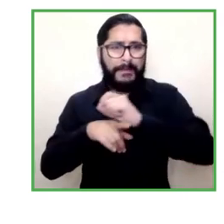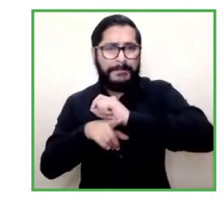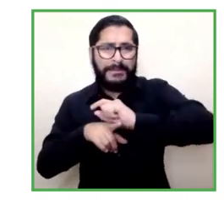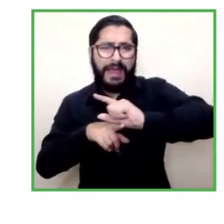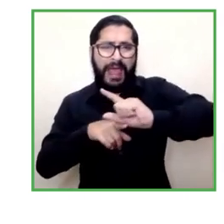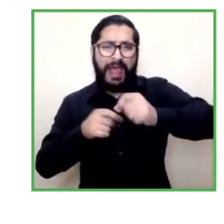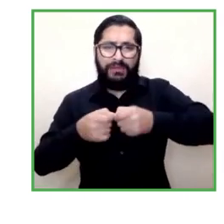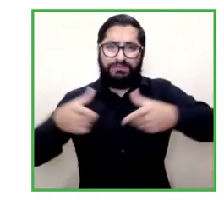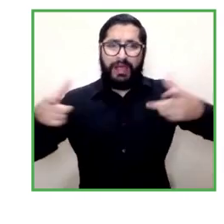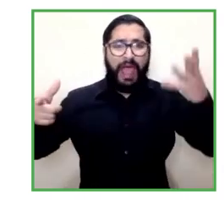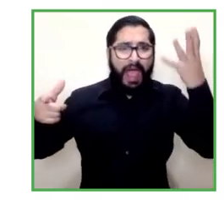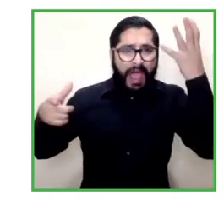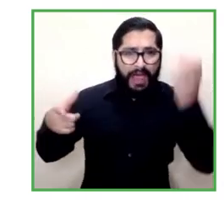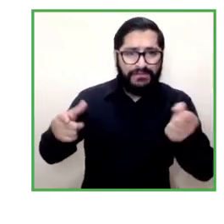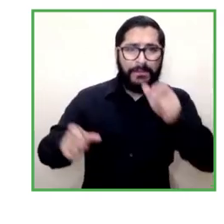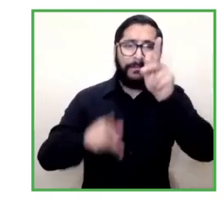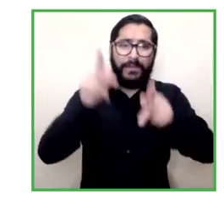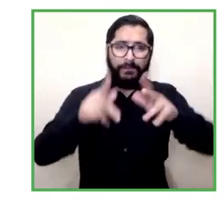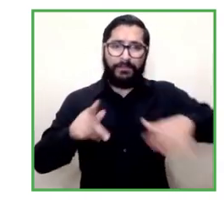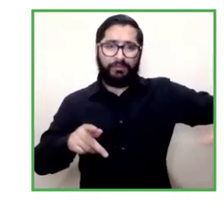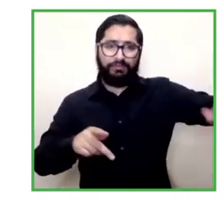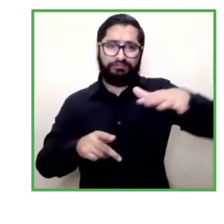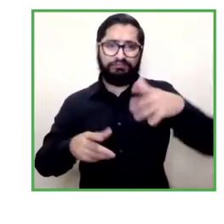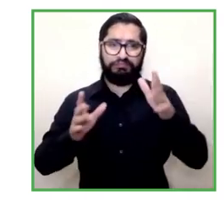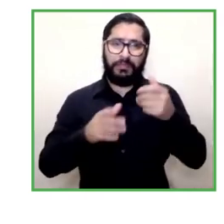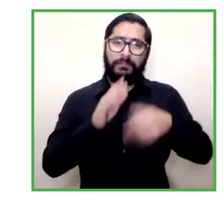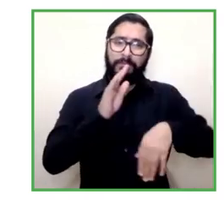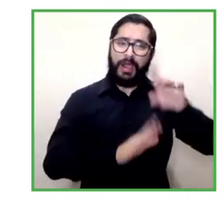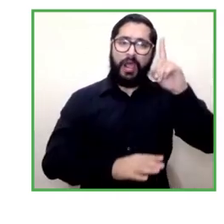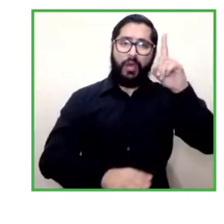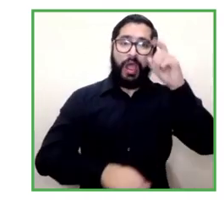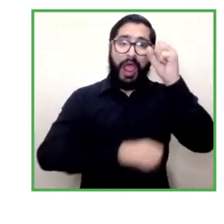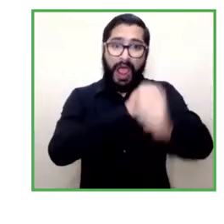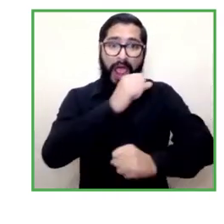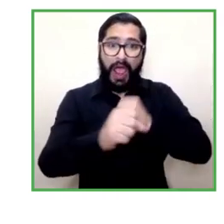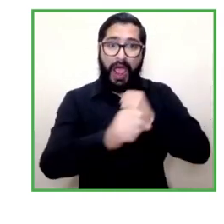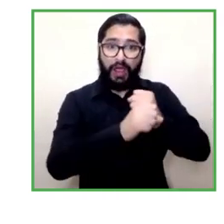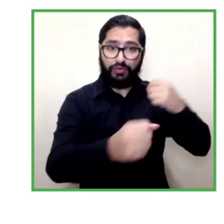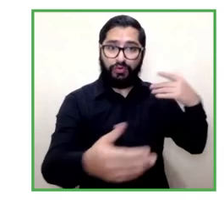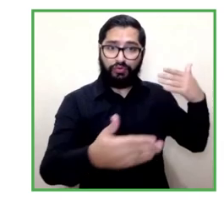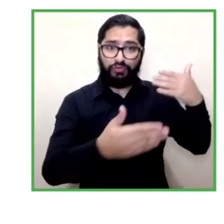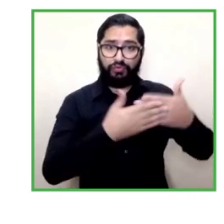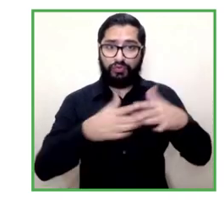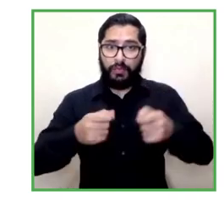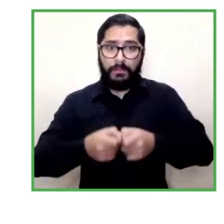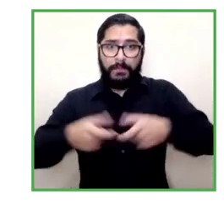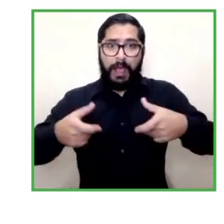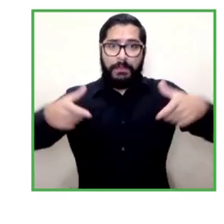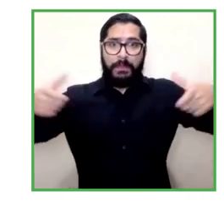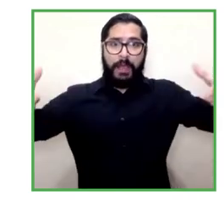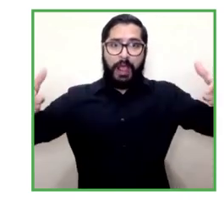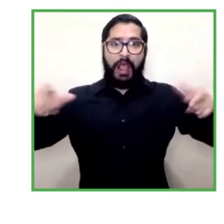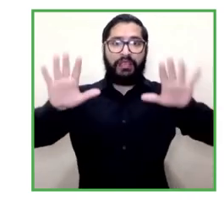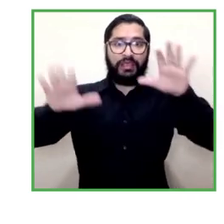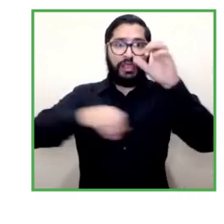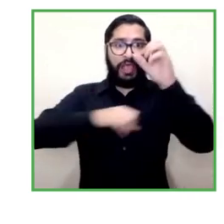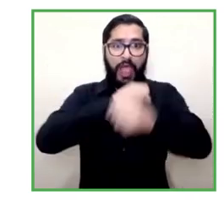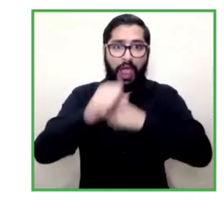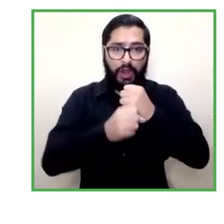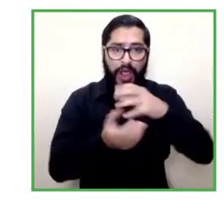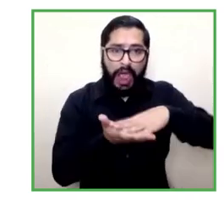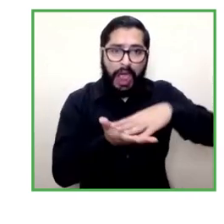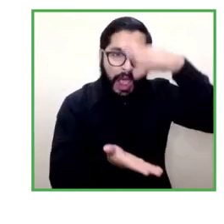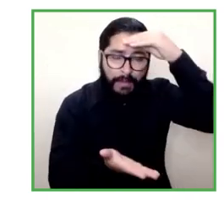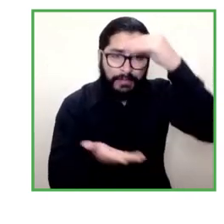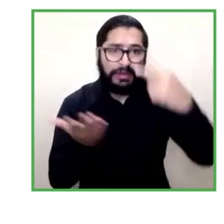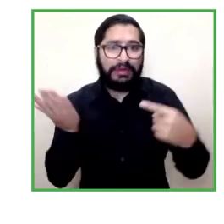future in terms of adapting learning technologies for sign language and for educational general has helped us tremendously.